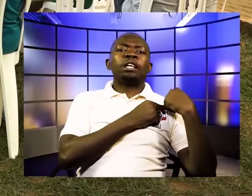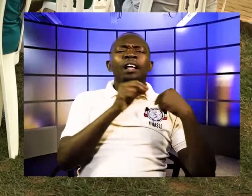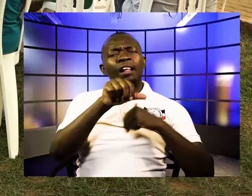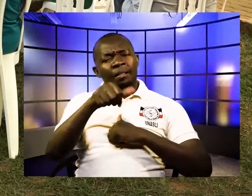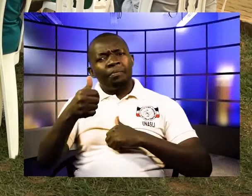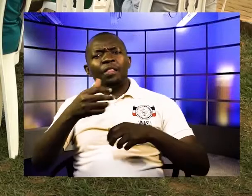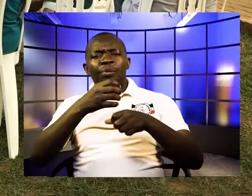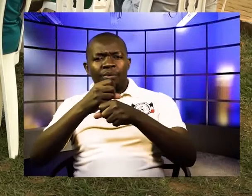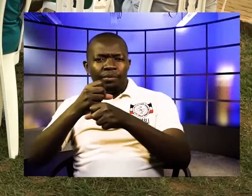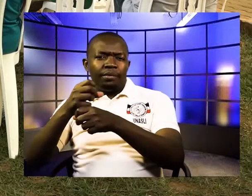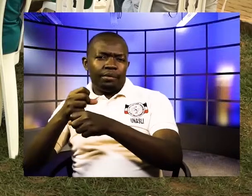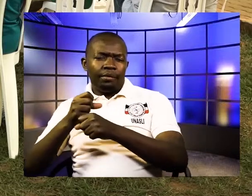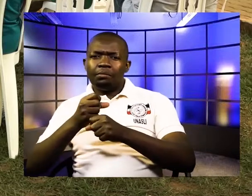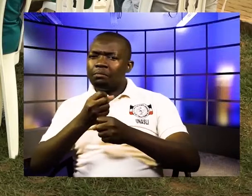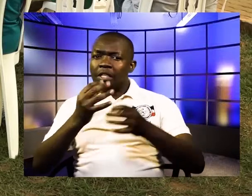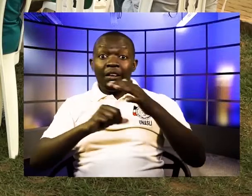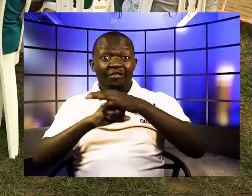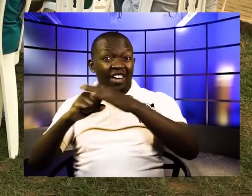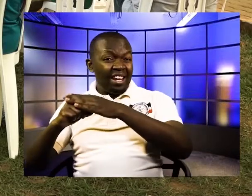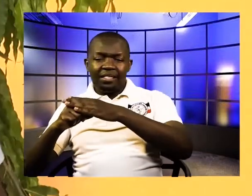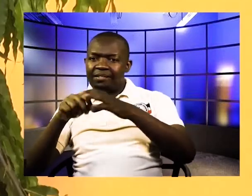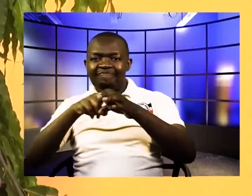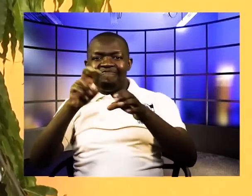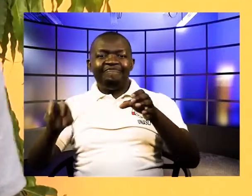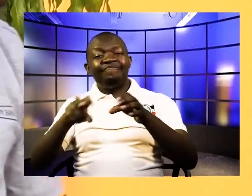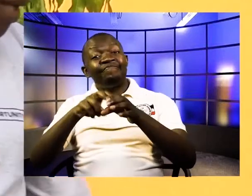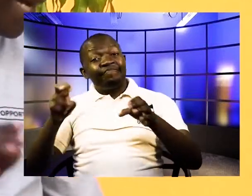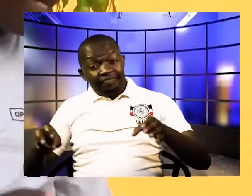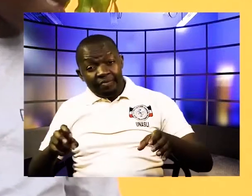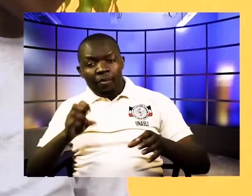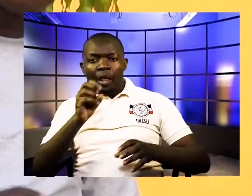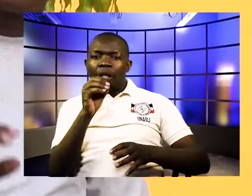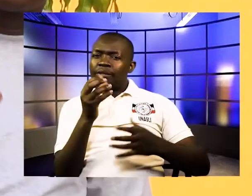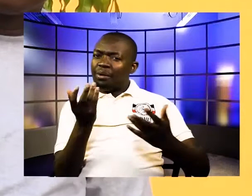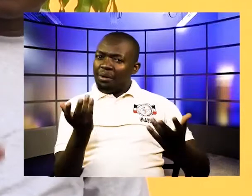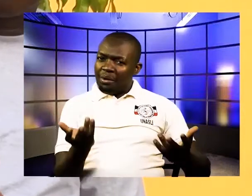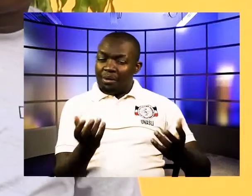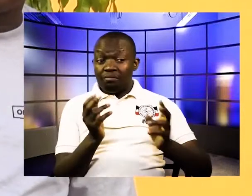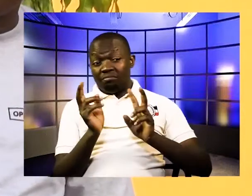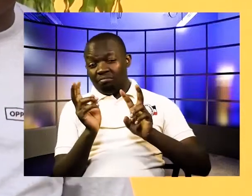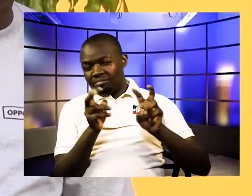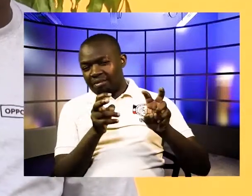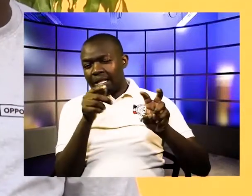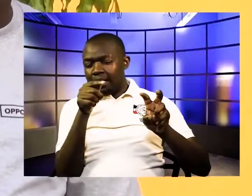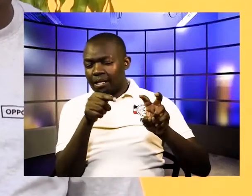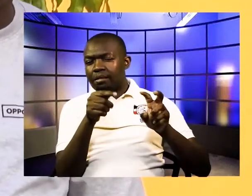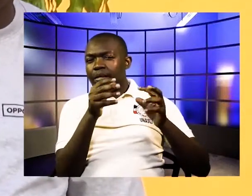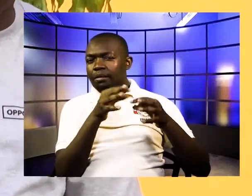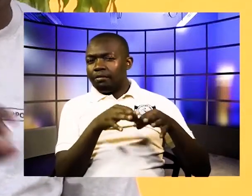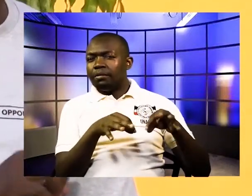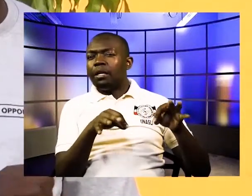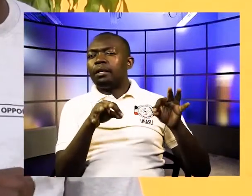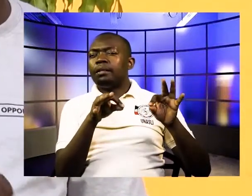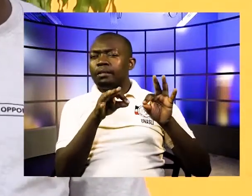have lost a lot of funders, have lost donors. So, looking at that, it is now a key and